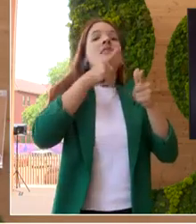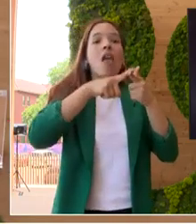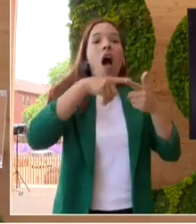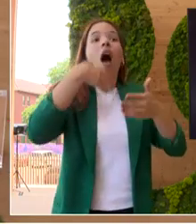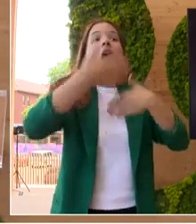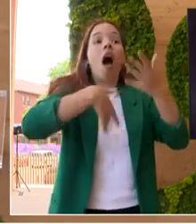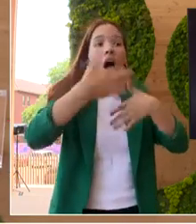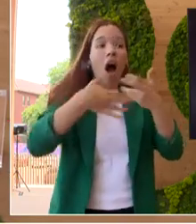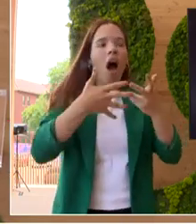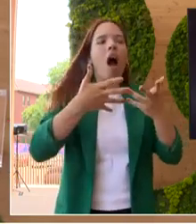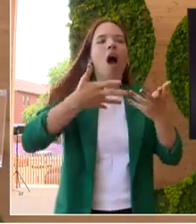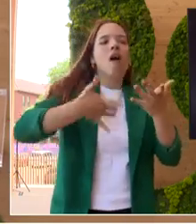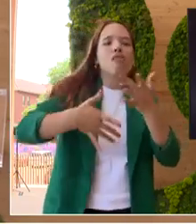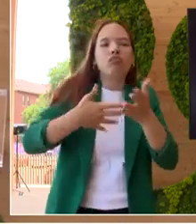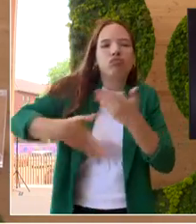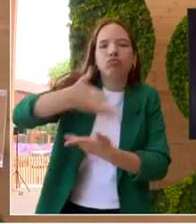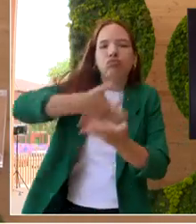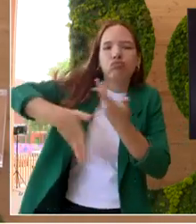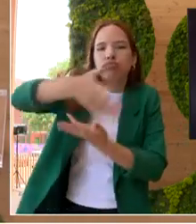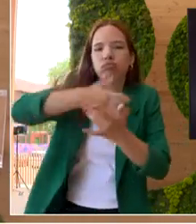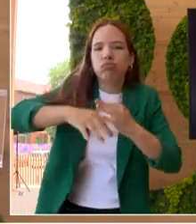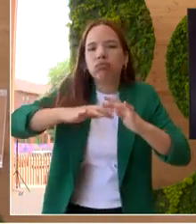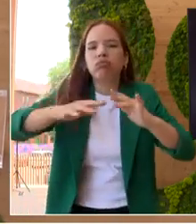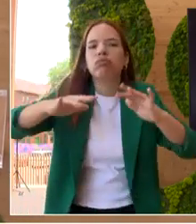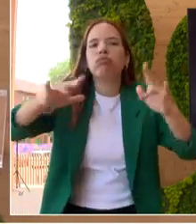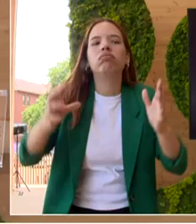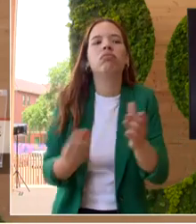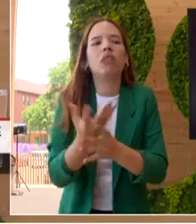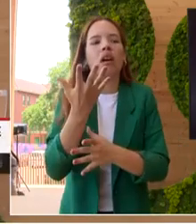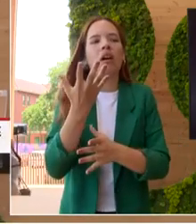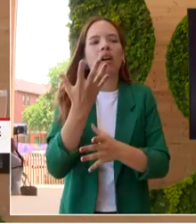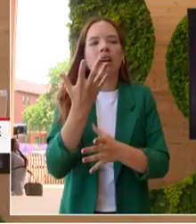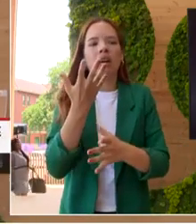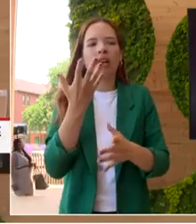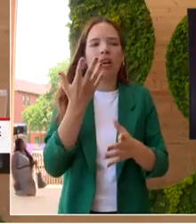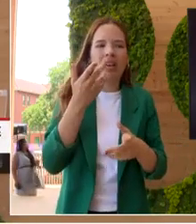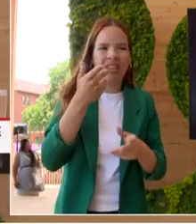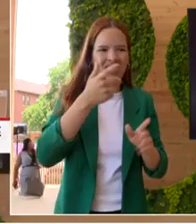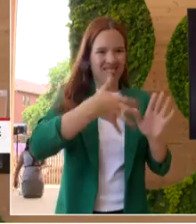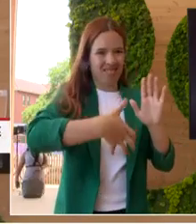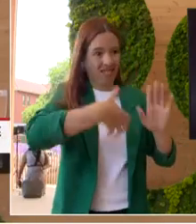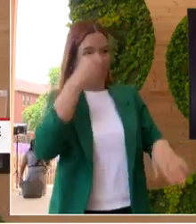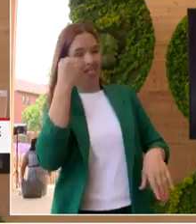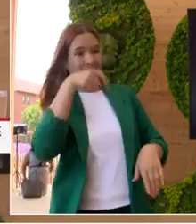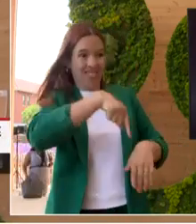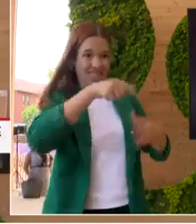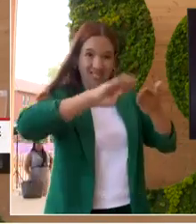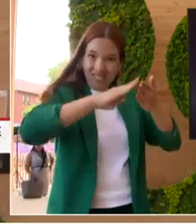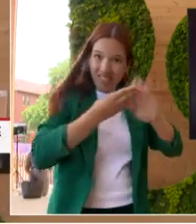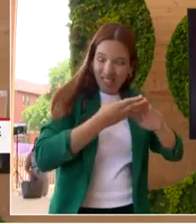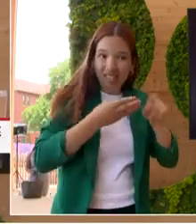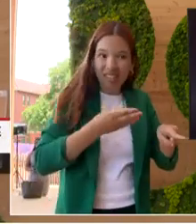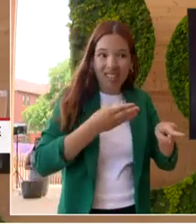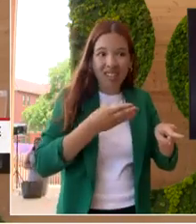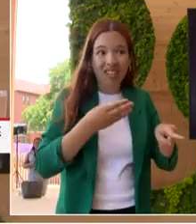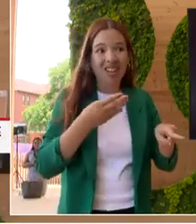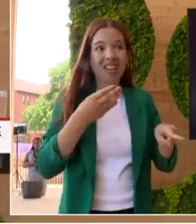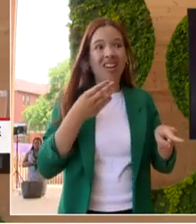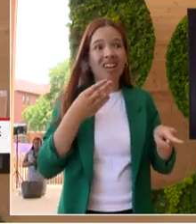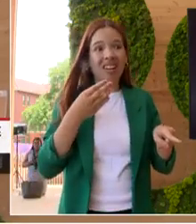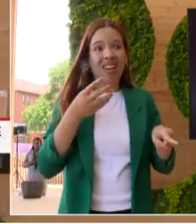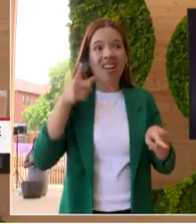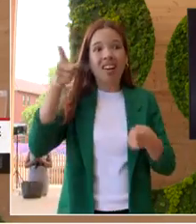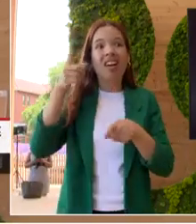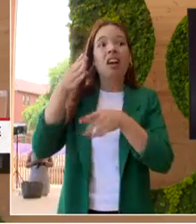beautiful rivers. Their land was taken to build this city, and this city was built with labor that was taken from those